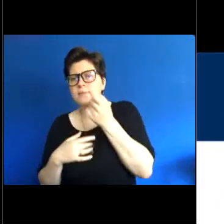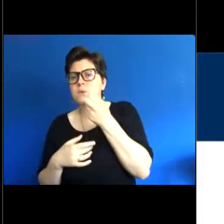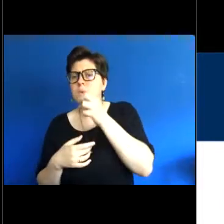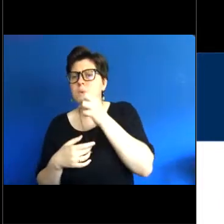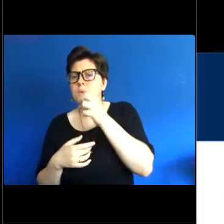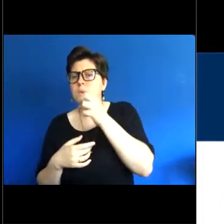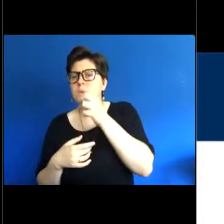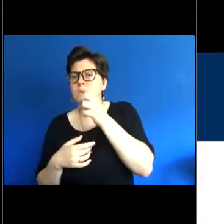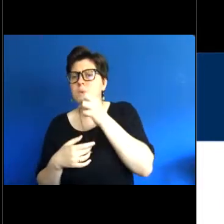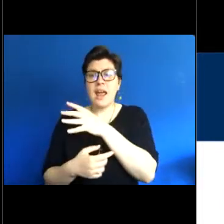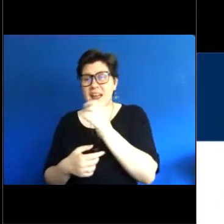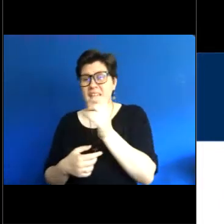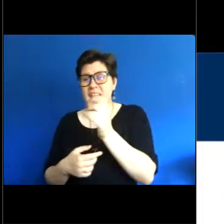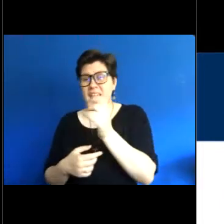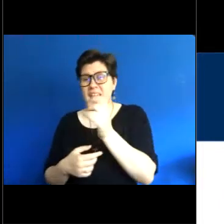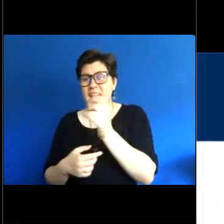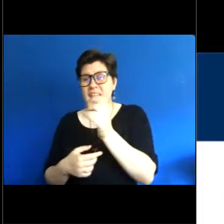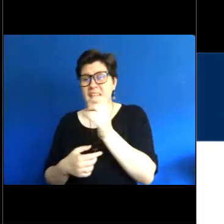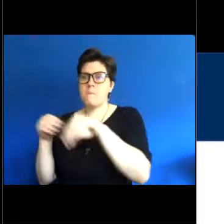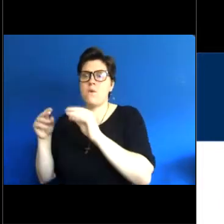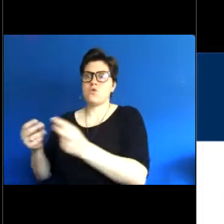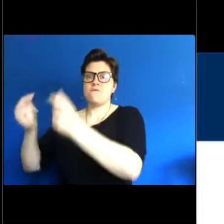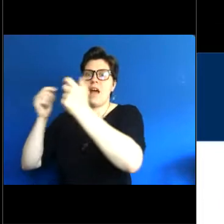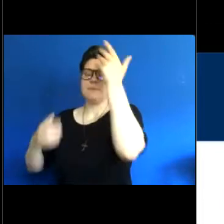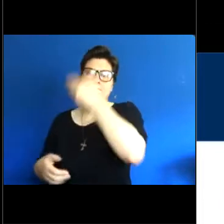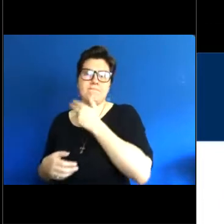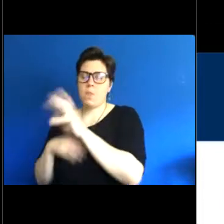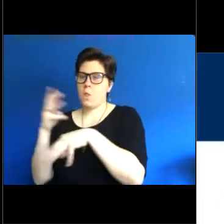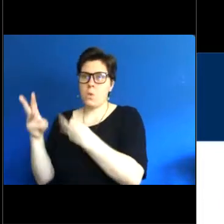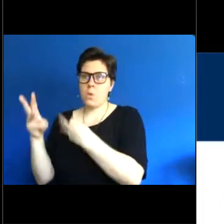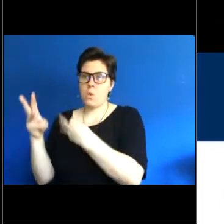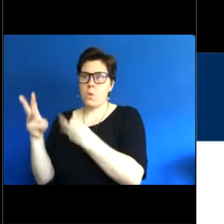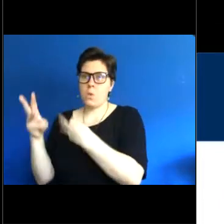be aware of the world in which they live.